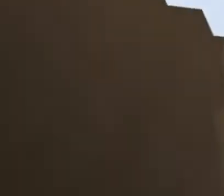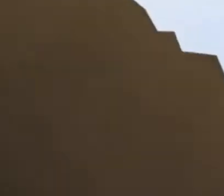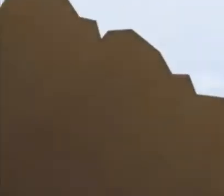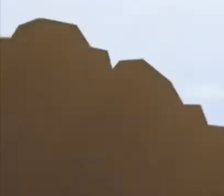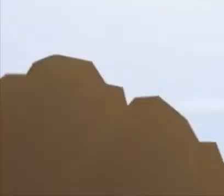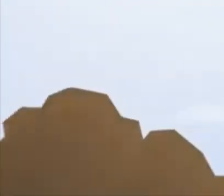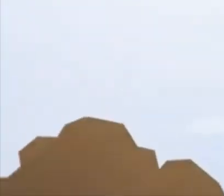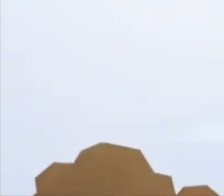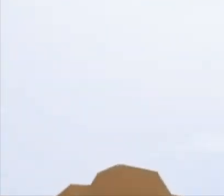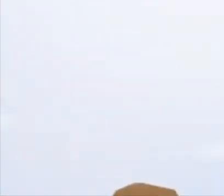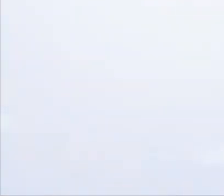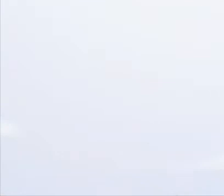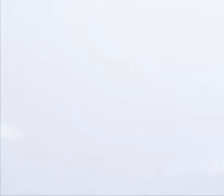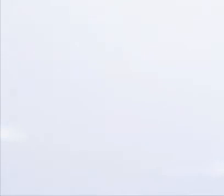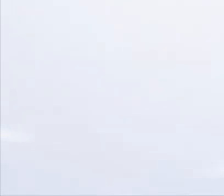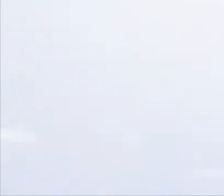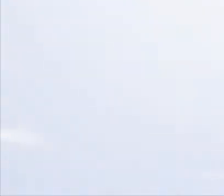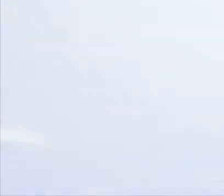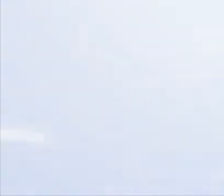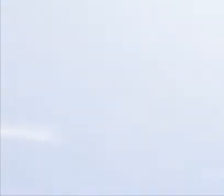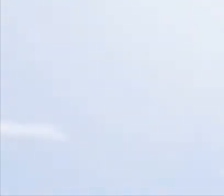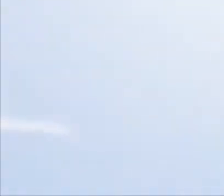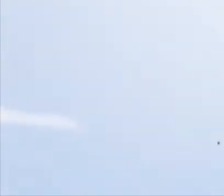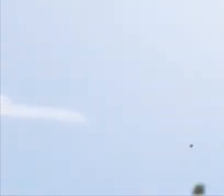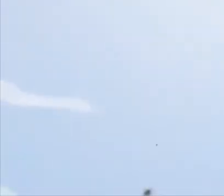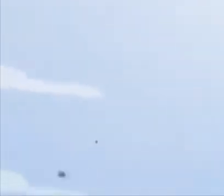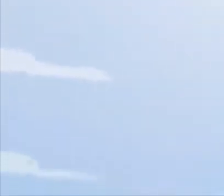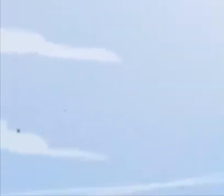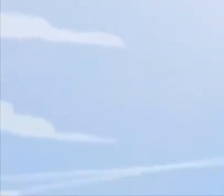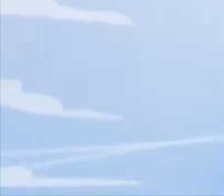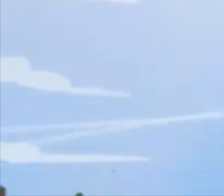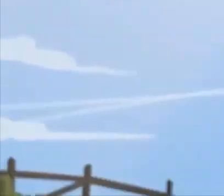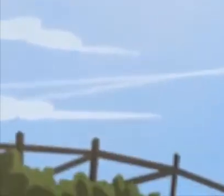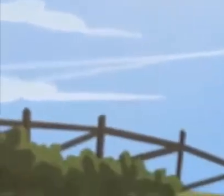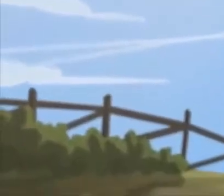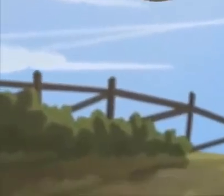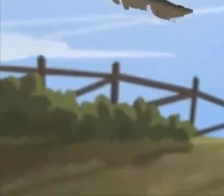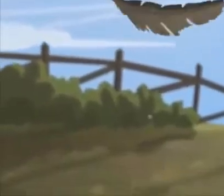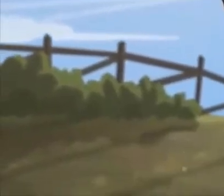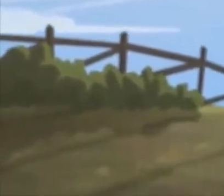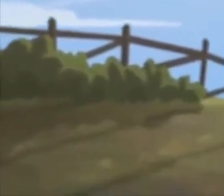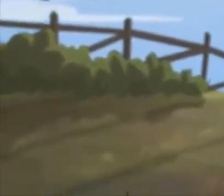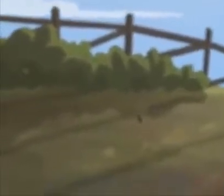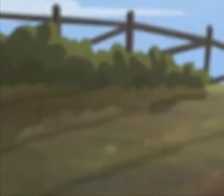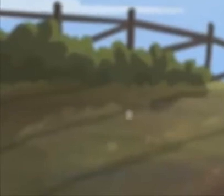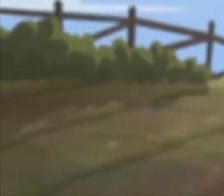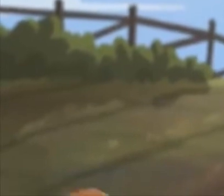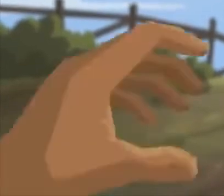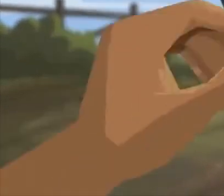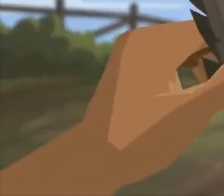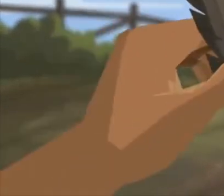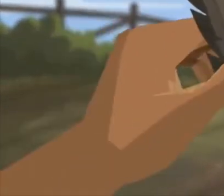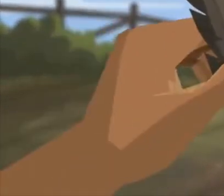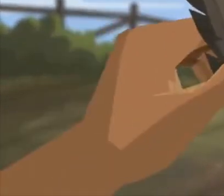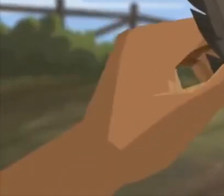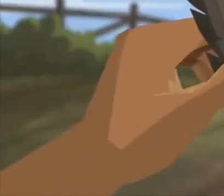that the story isn't over, and that they can participate in Jesus' kingdom that is still spreading to